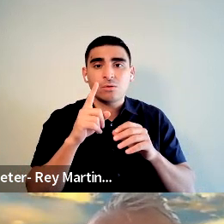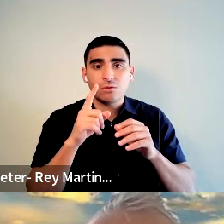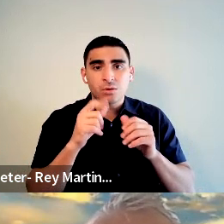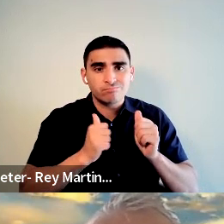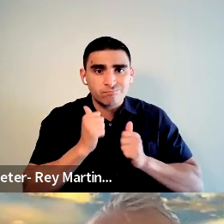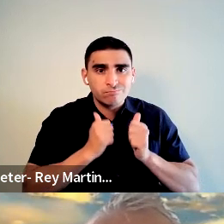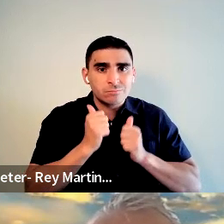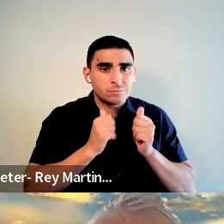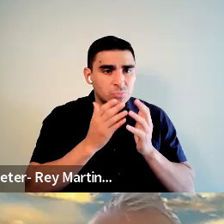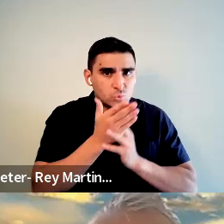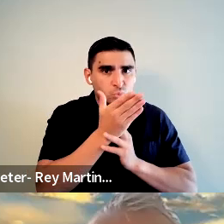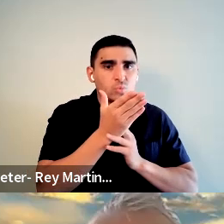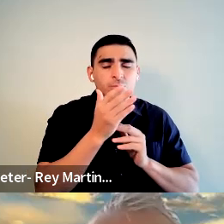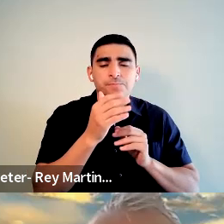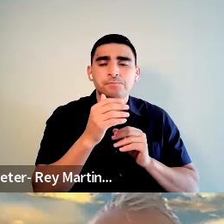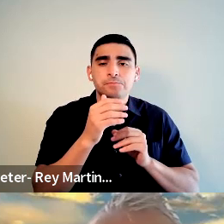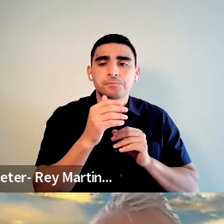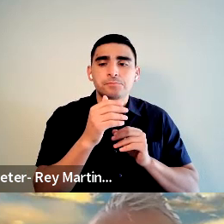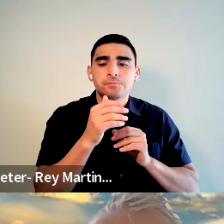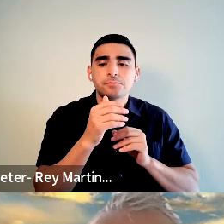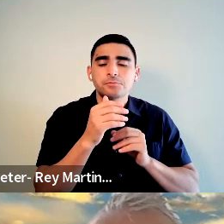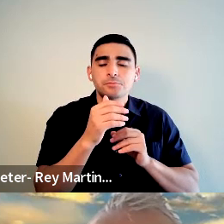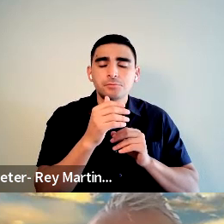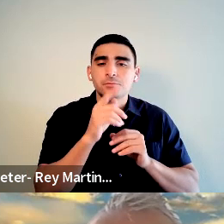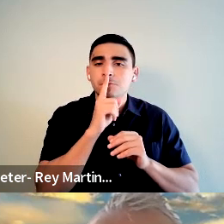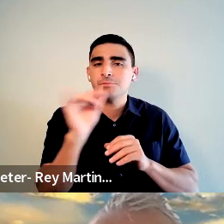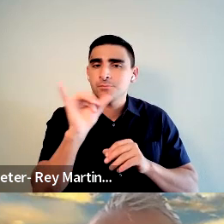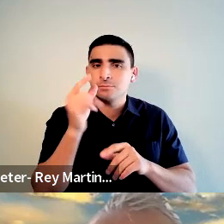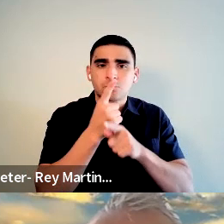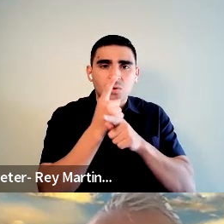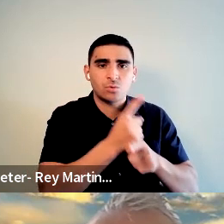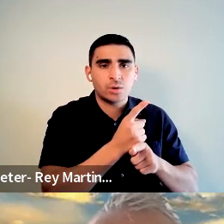regular activities are important. And